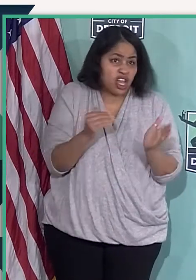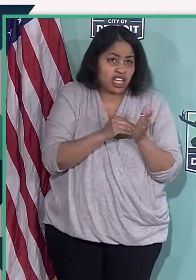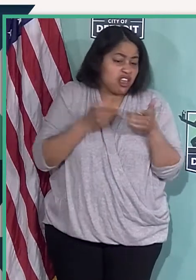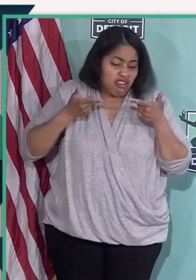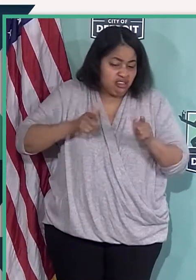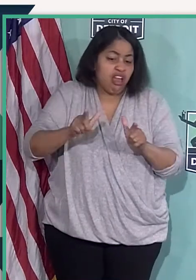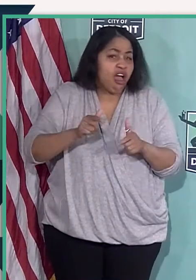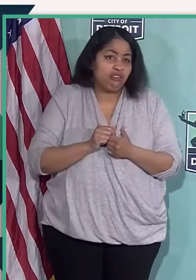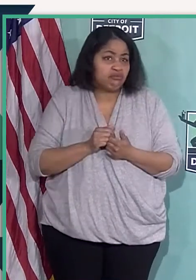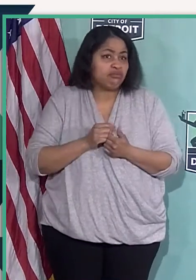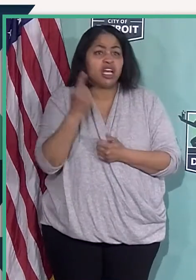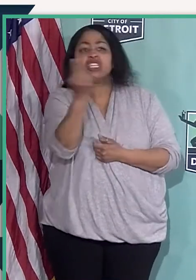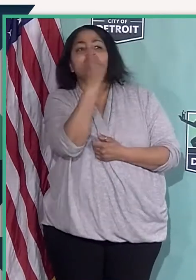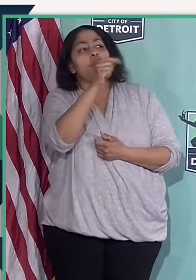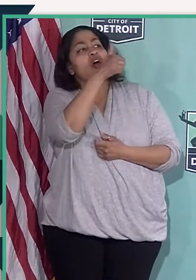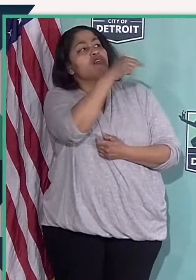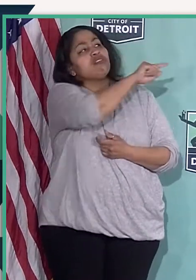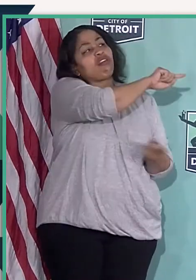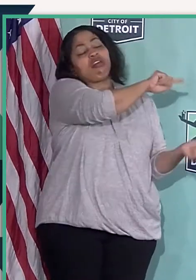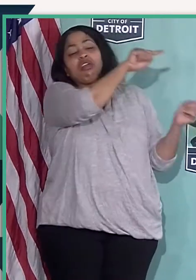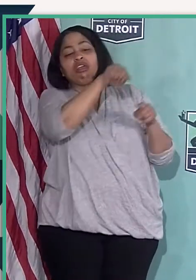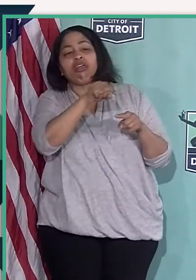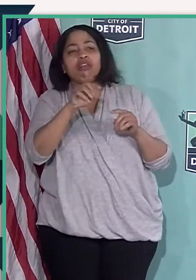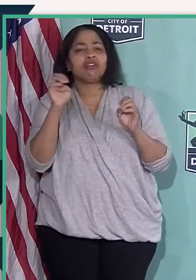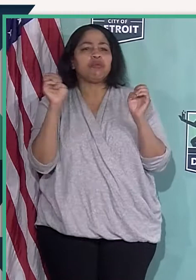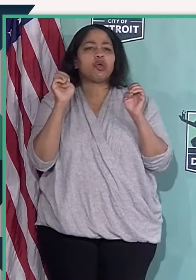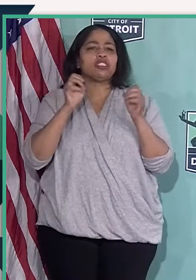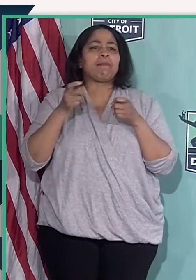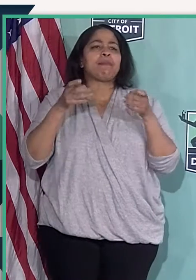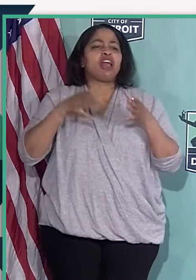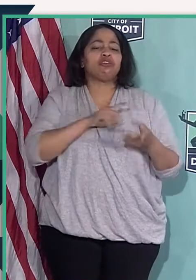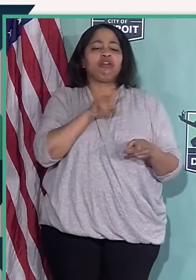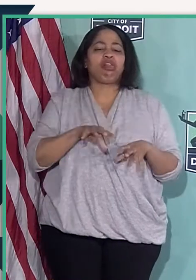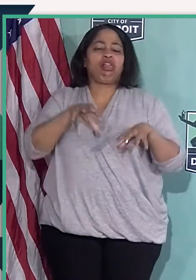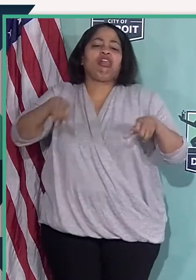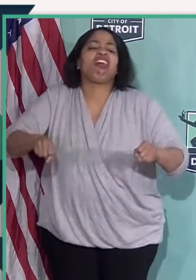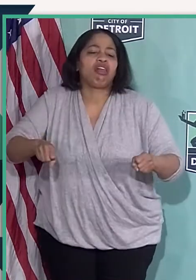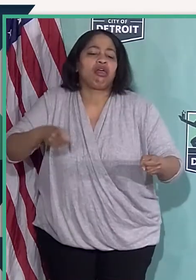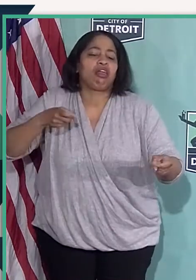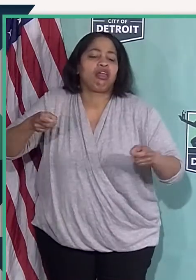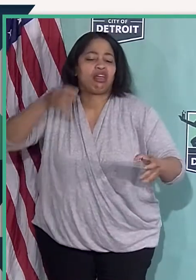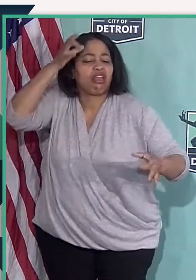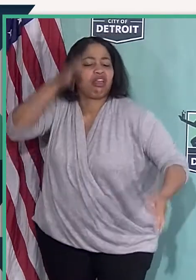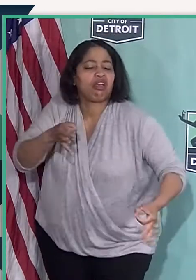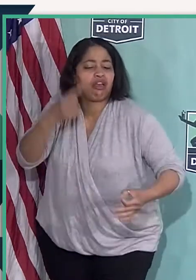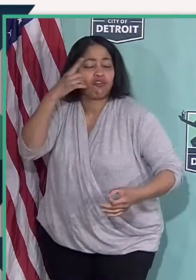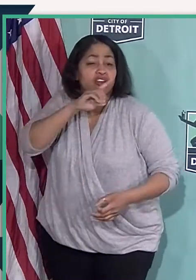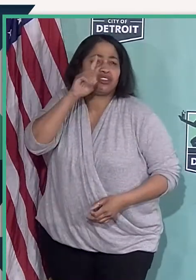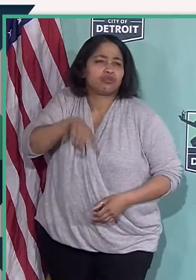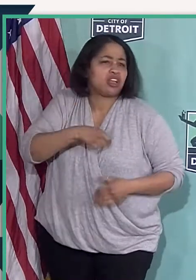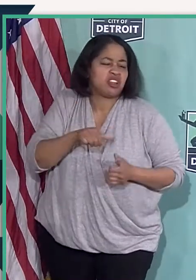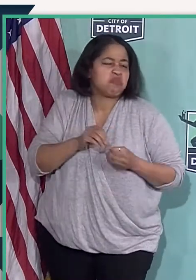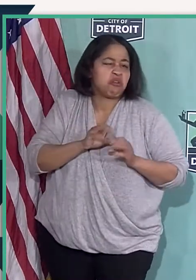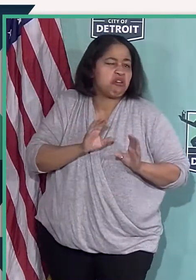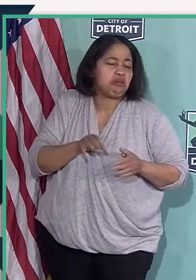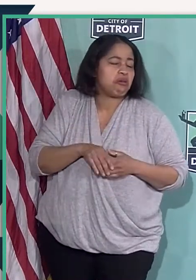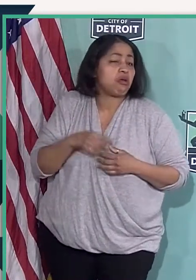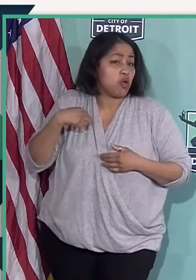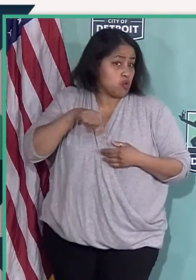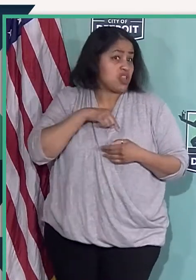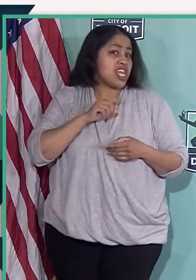let somebody come in here as an emergency manager and take away self-determination from the city of Detroit.